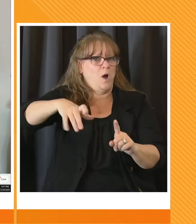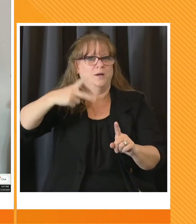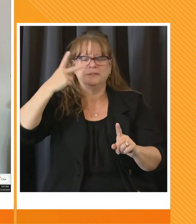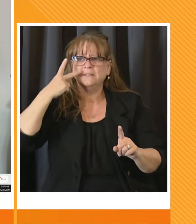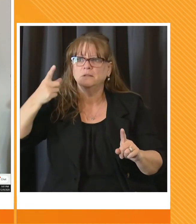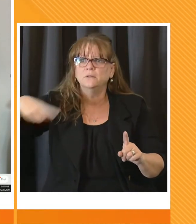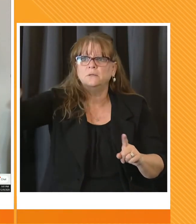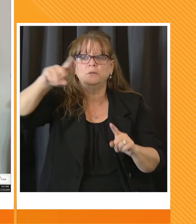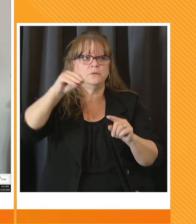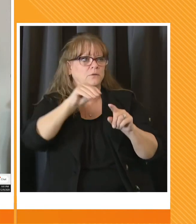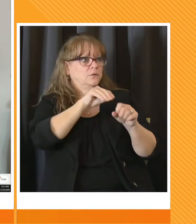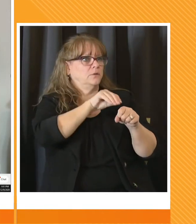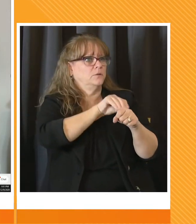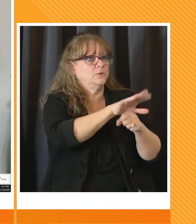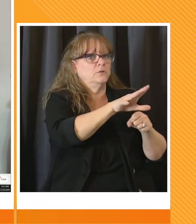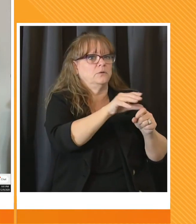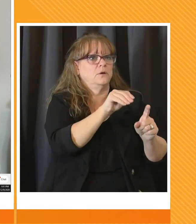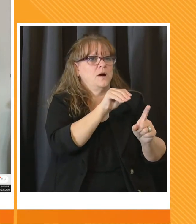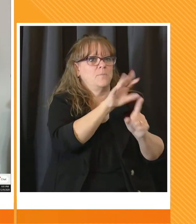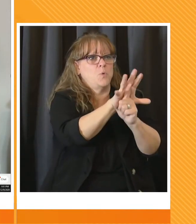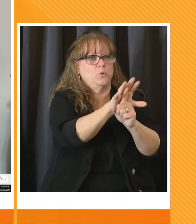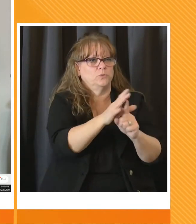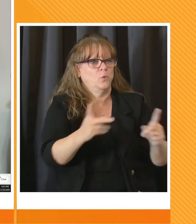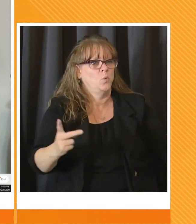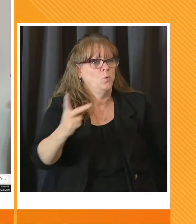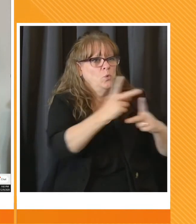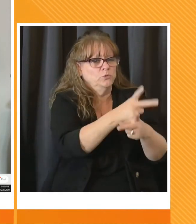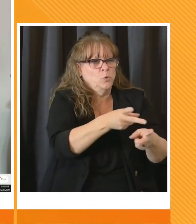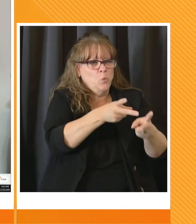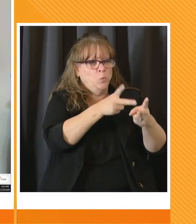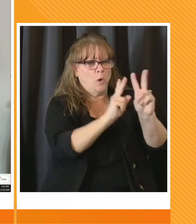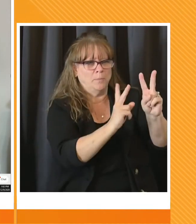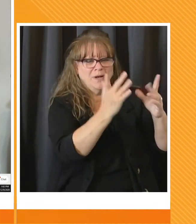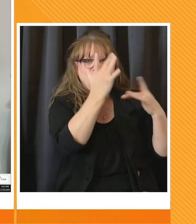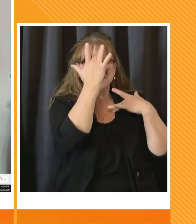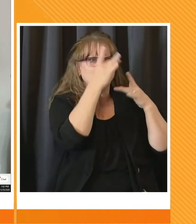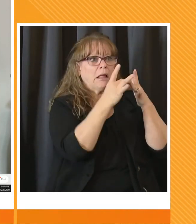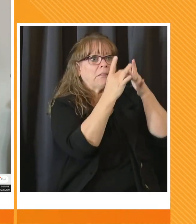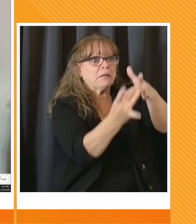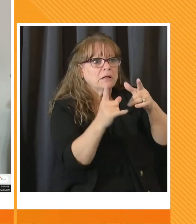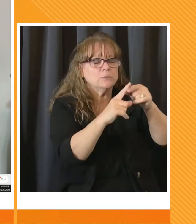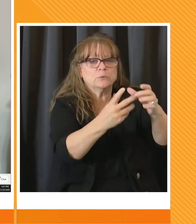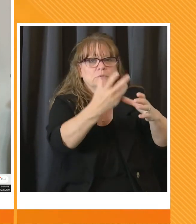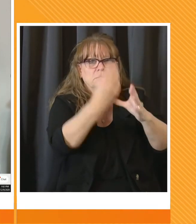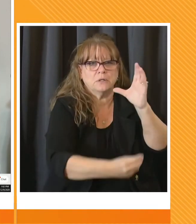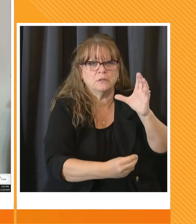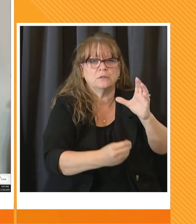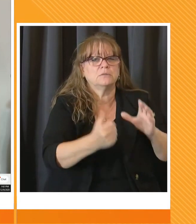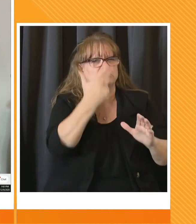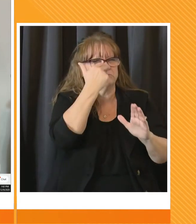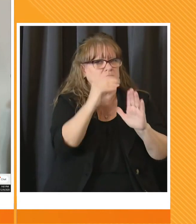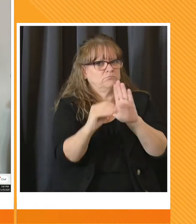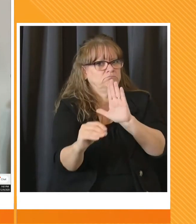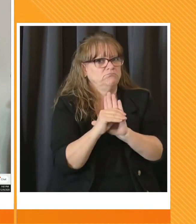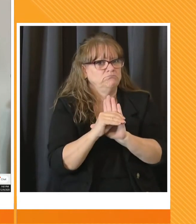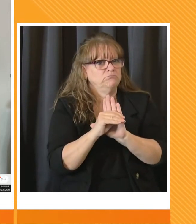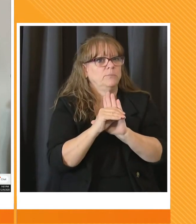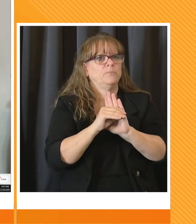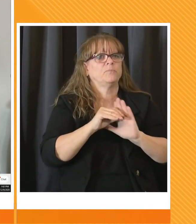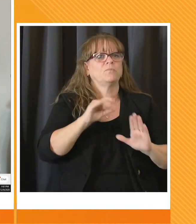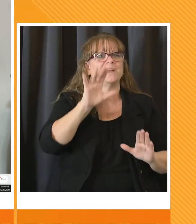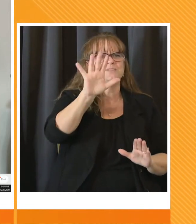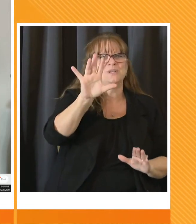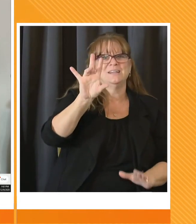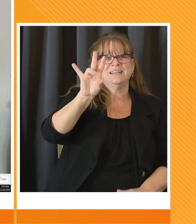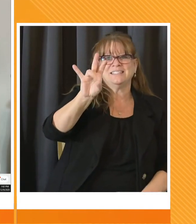price. As you know, we've lost 2,784 now Coloradans now to COVID. Each one is a